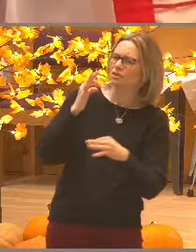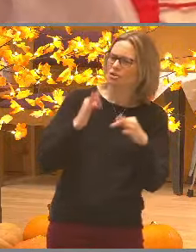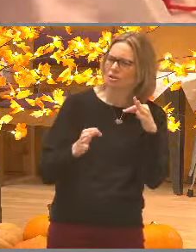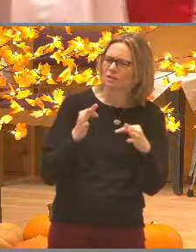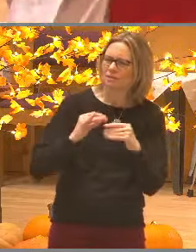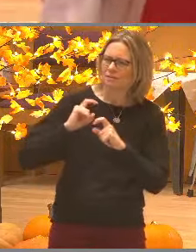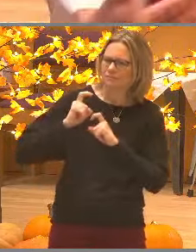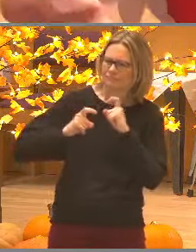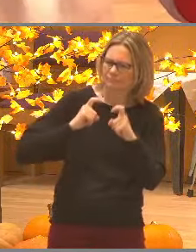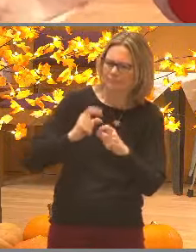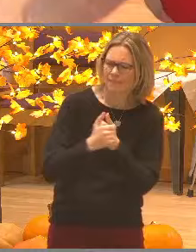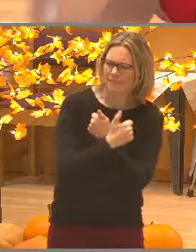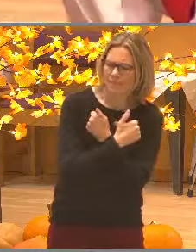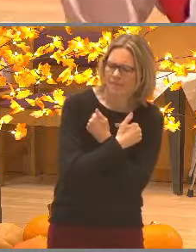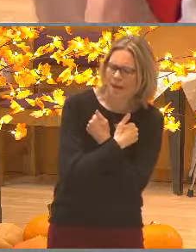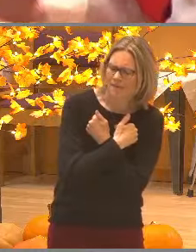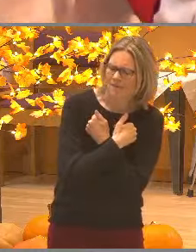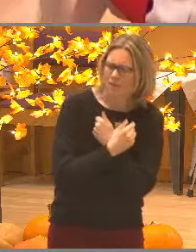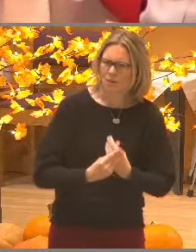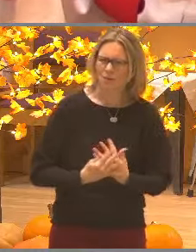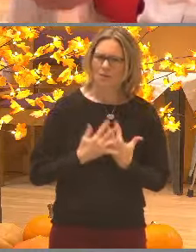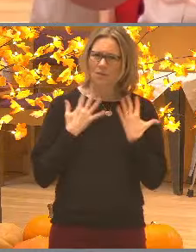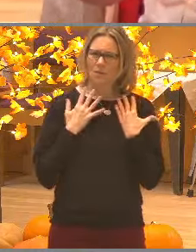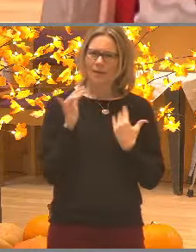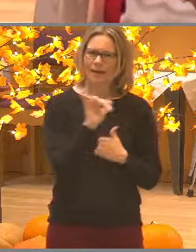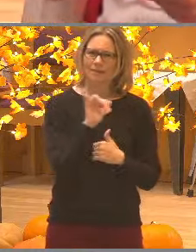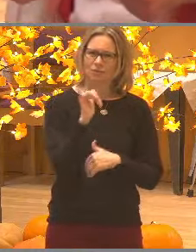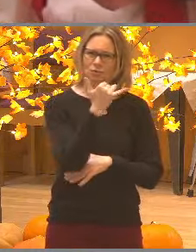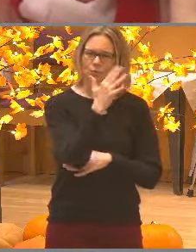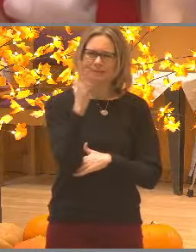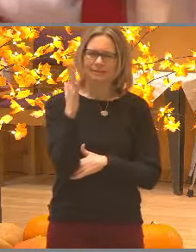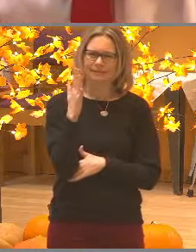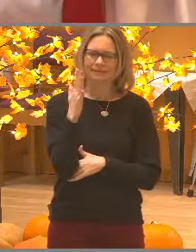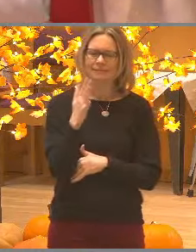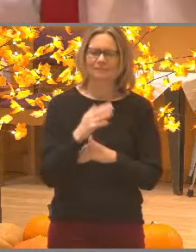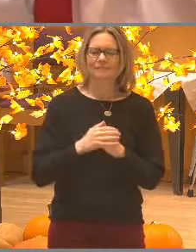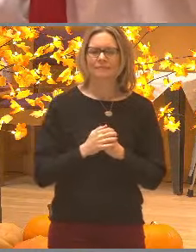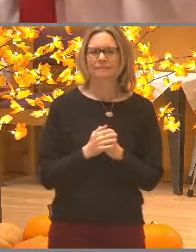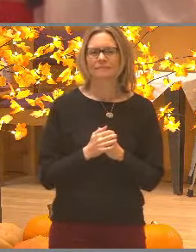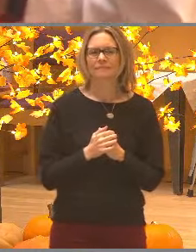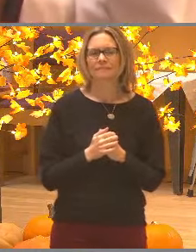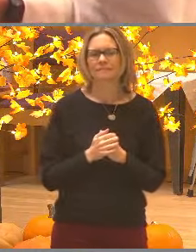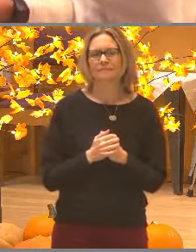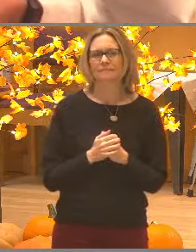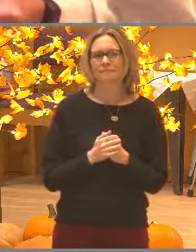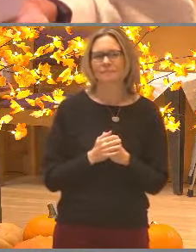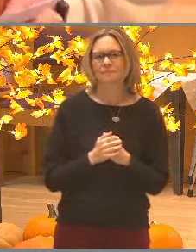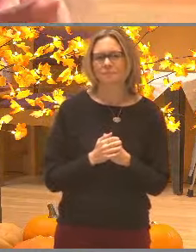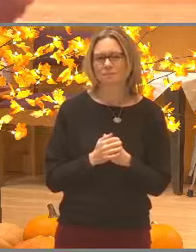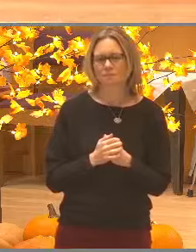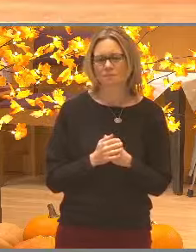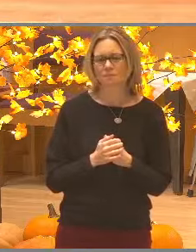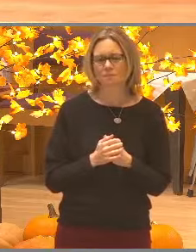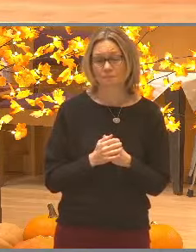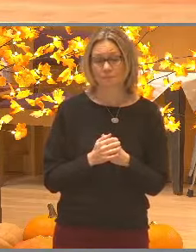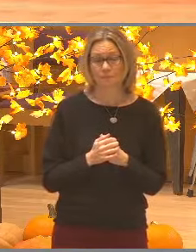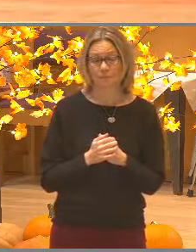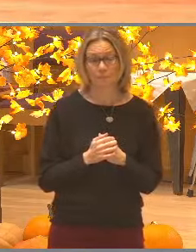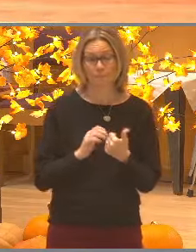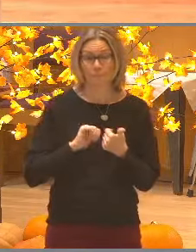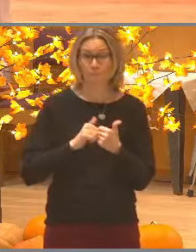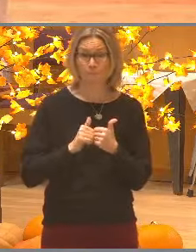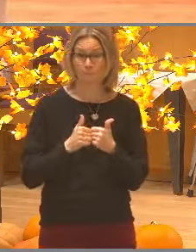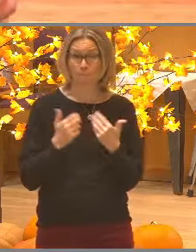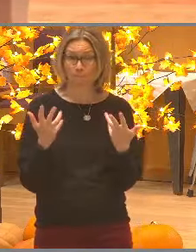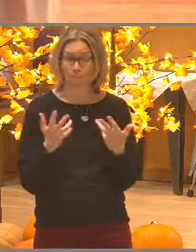and love to flow through us as trees. How? Well, Jesus says, one way that you can do it is